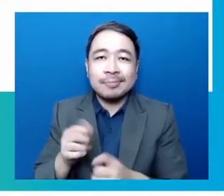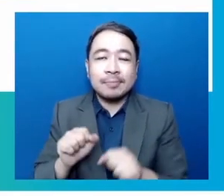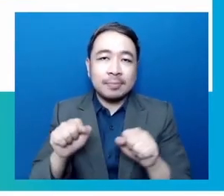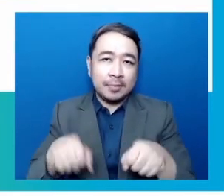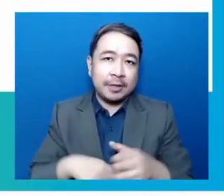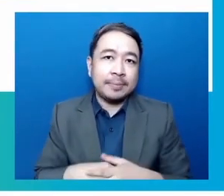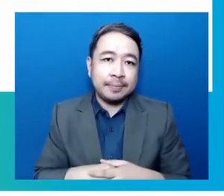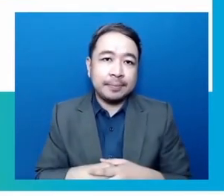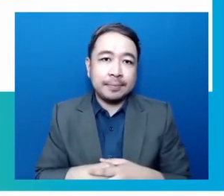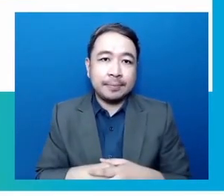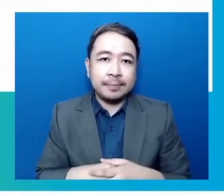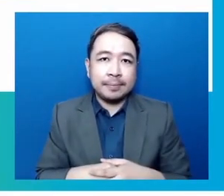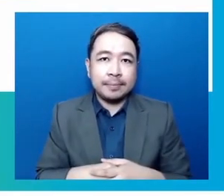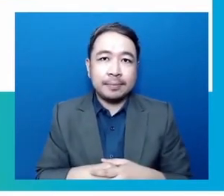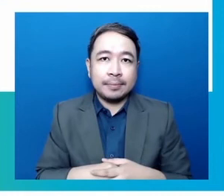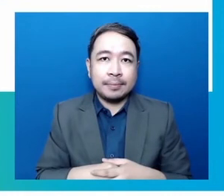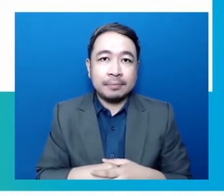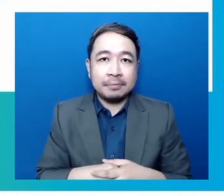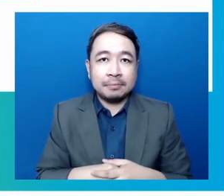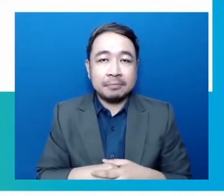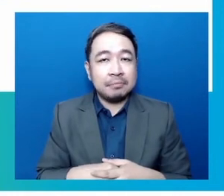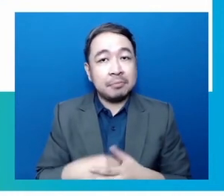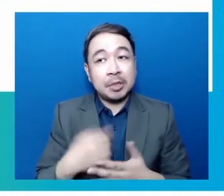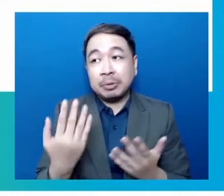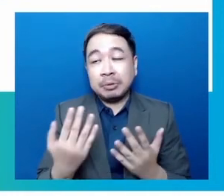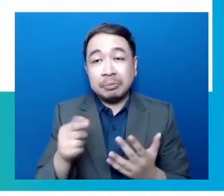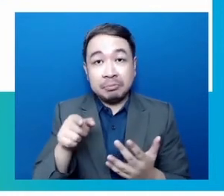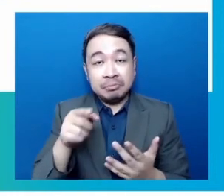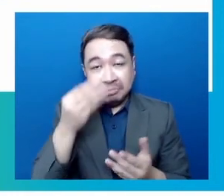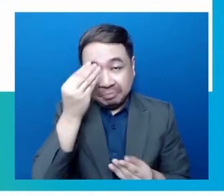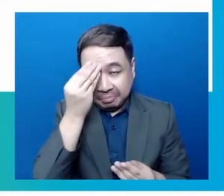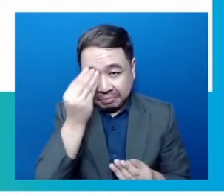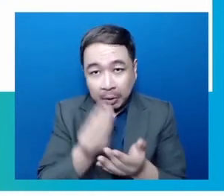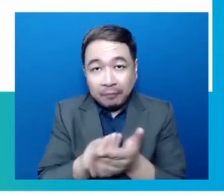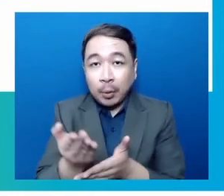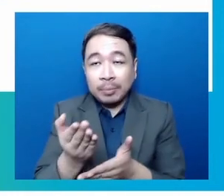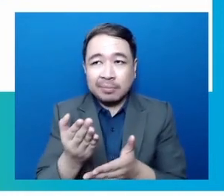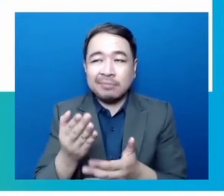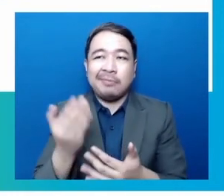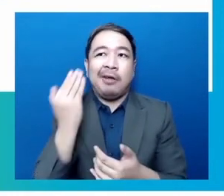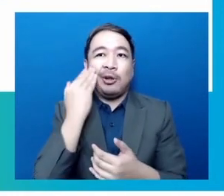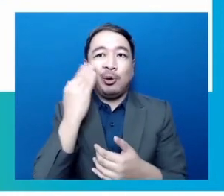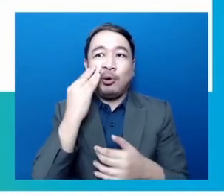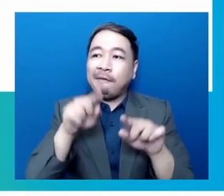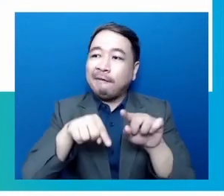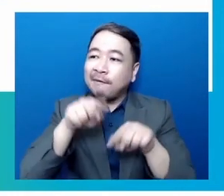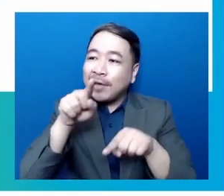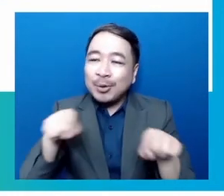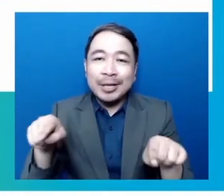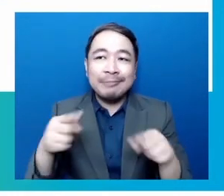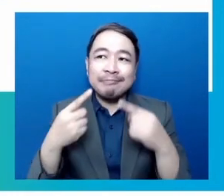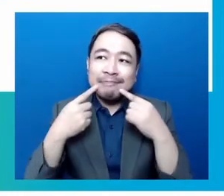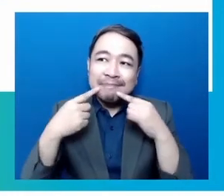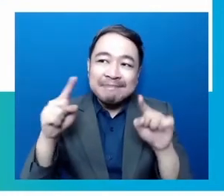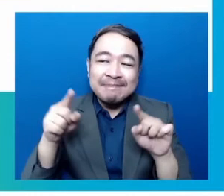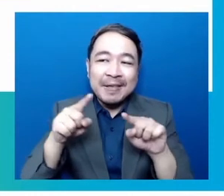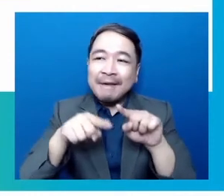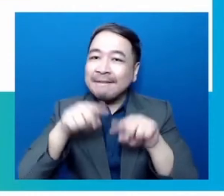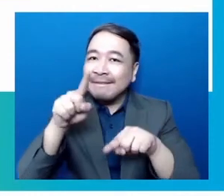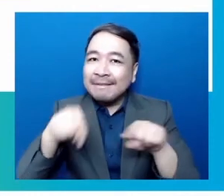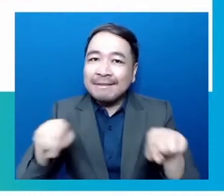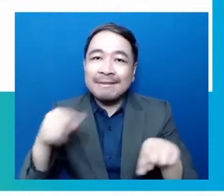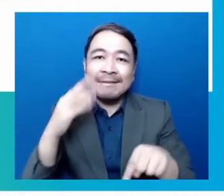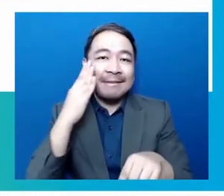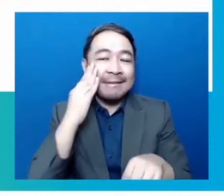I know there are different experiences, success stories, and maybe there's a chance to replicate